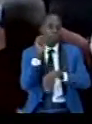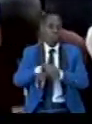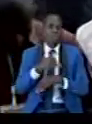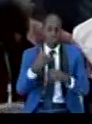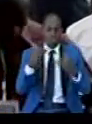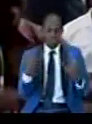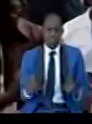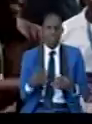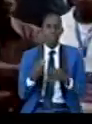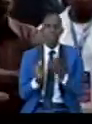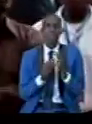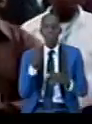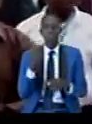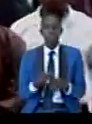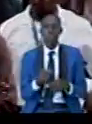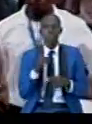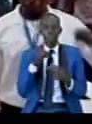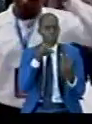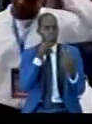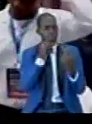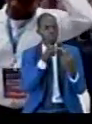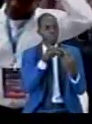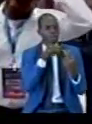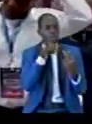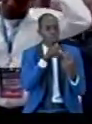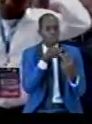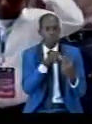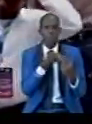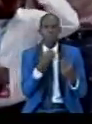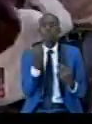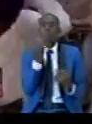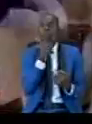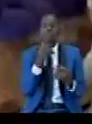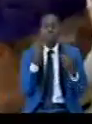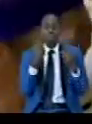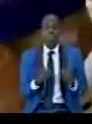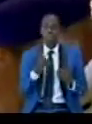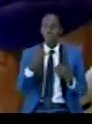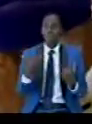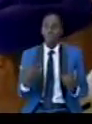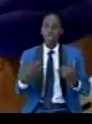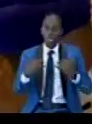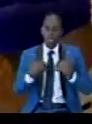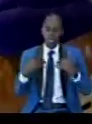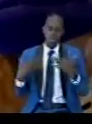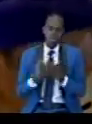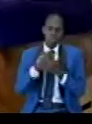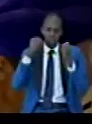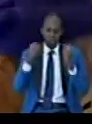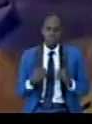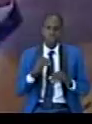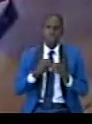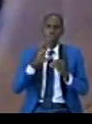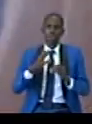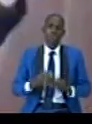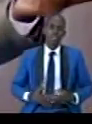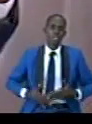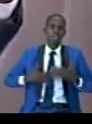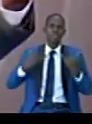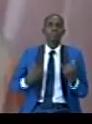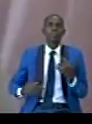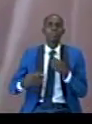defeated. New power in your life today. New anointing in your life today. A